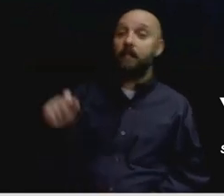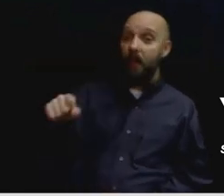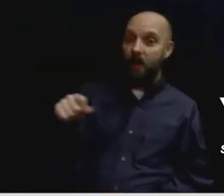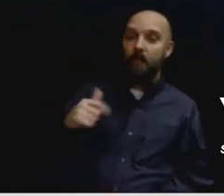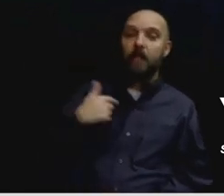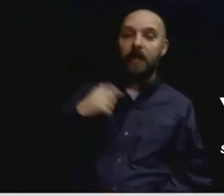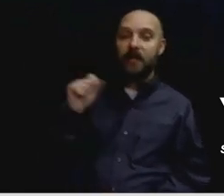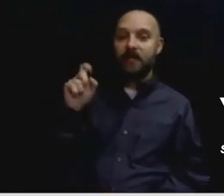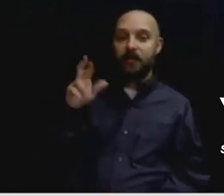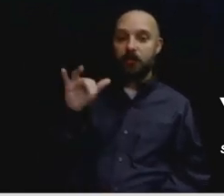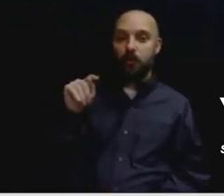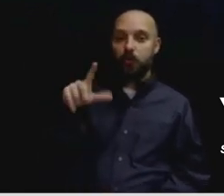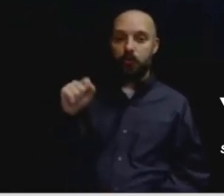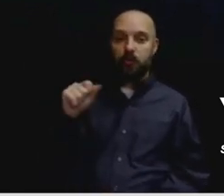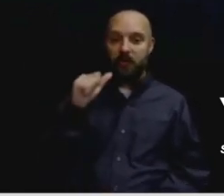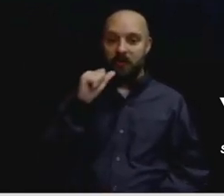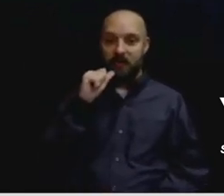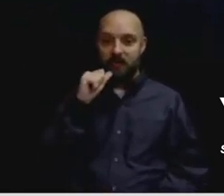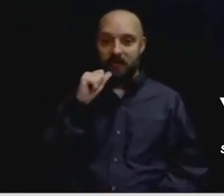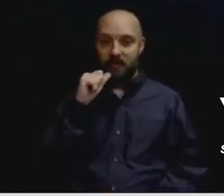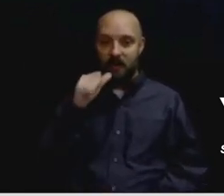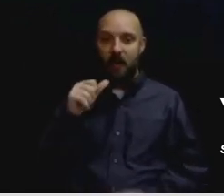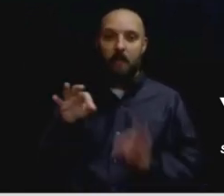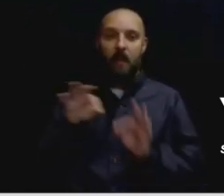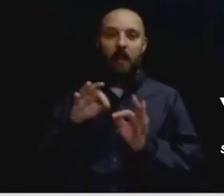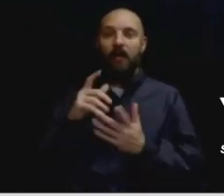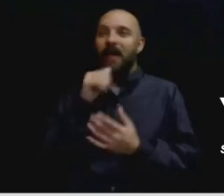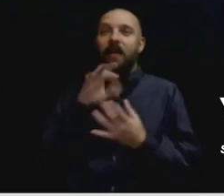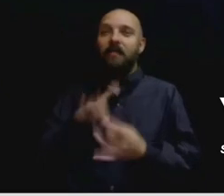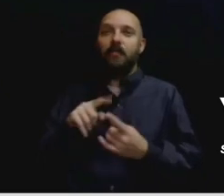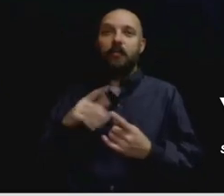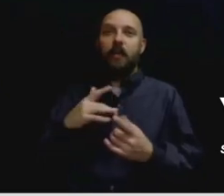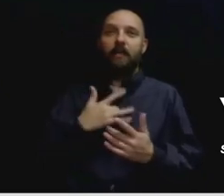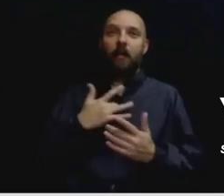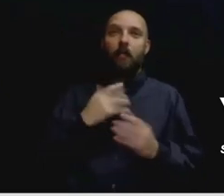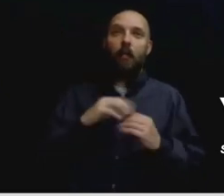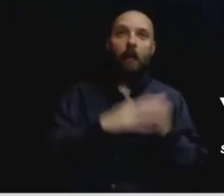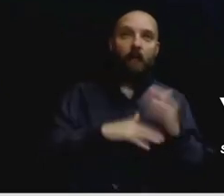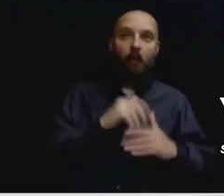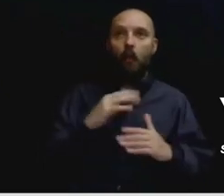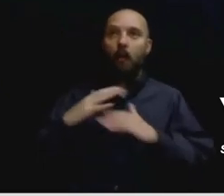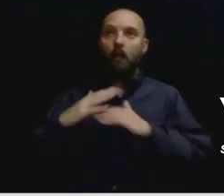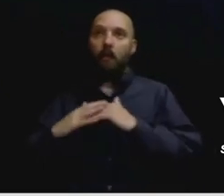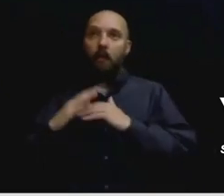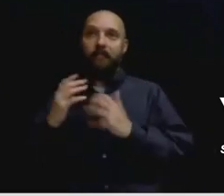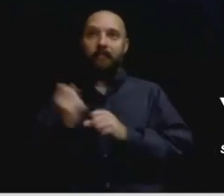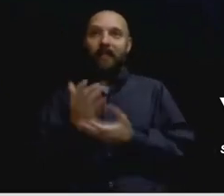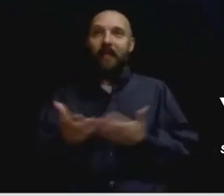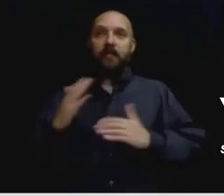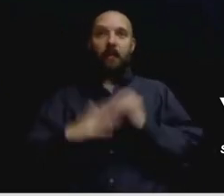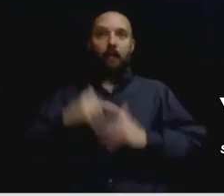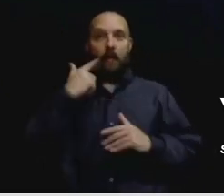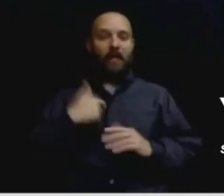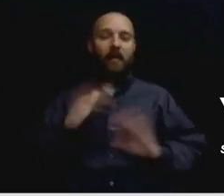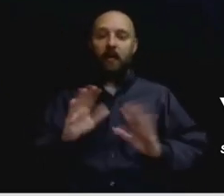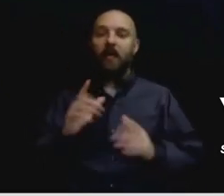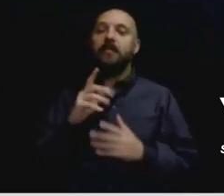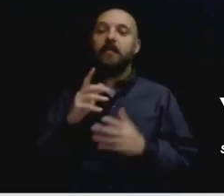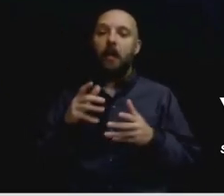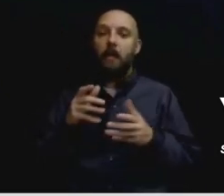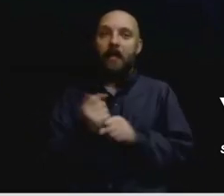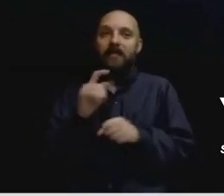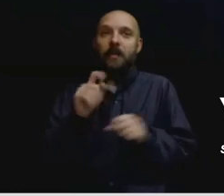tools aren't a matter of making something more comfortable or comforting to me. It's rather a tool to make it possible to interact